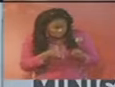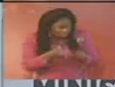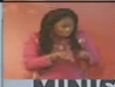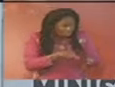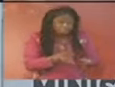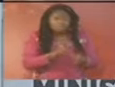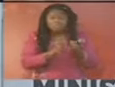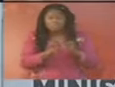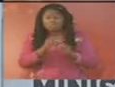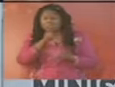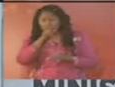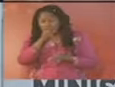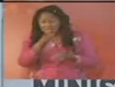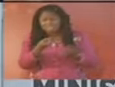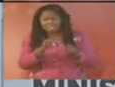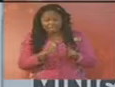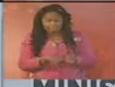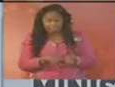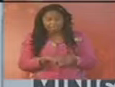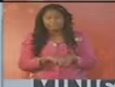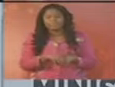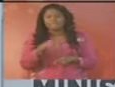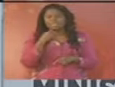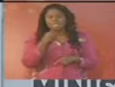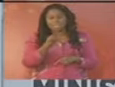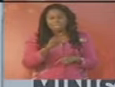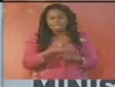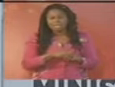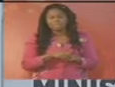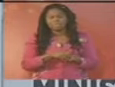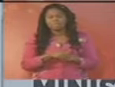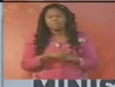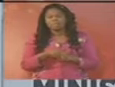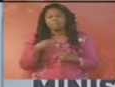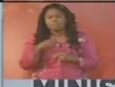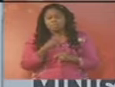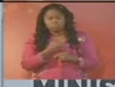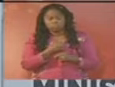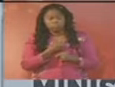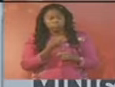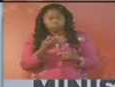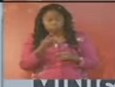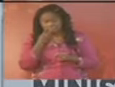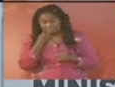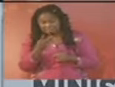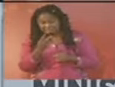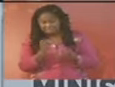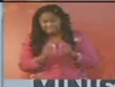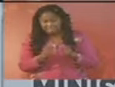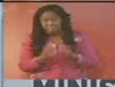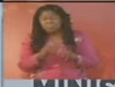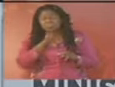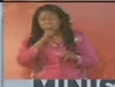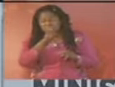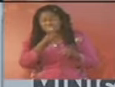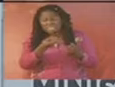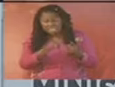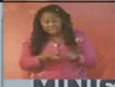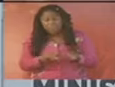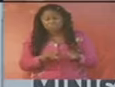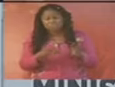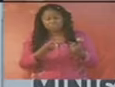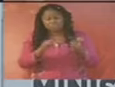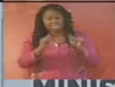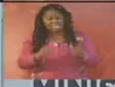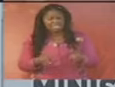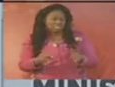we vaccinate half of the population, we will see a significant drop in R0, therefore a significant decrease in the transmission. But at which